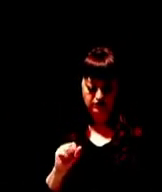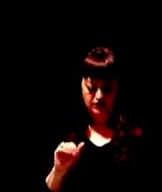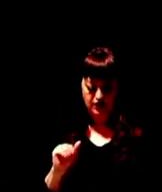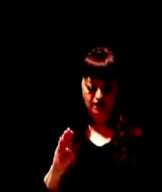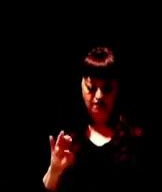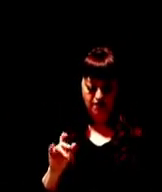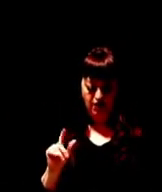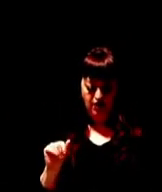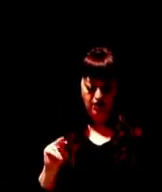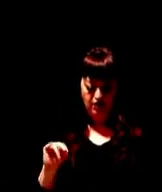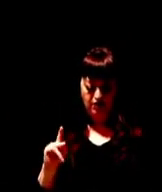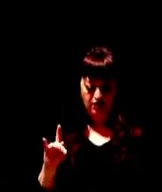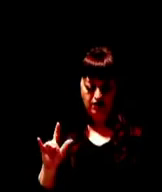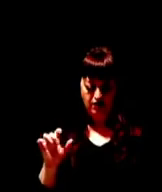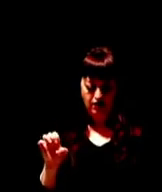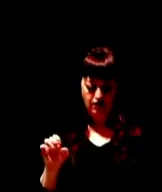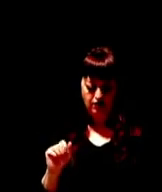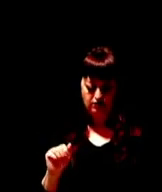Isabella Nykel.